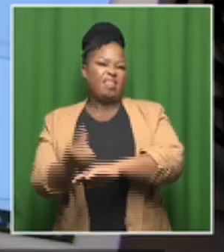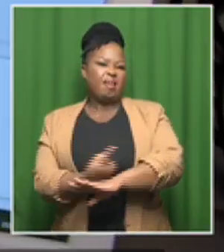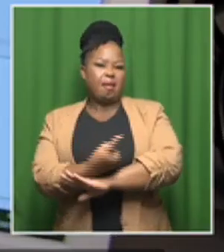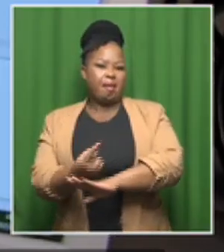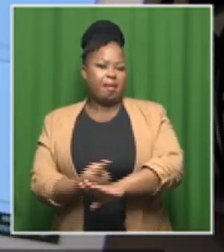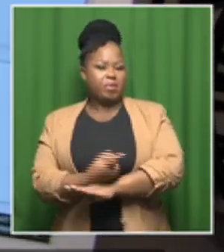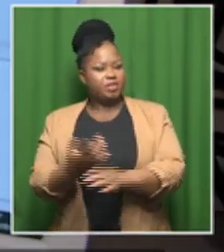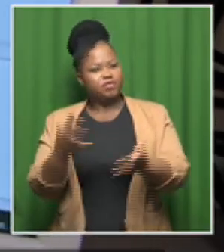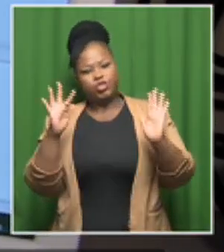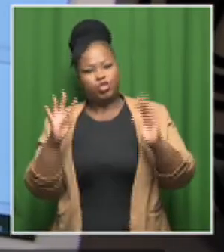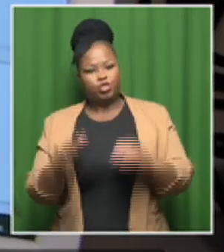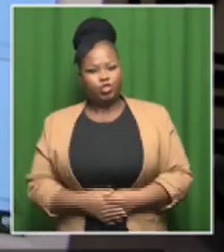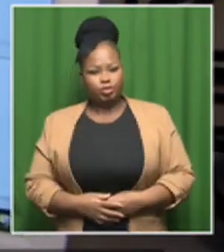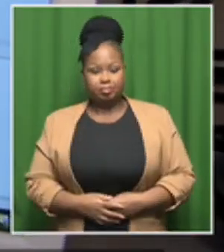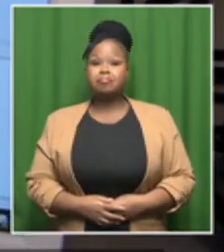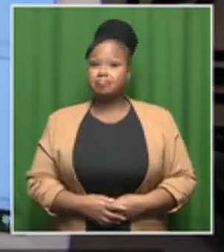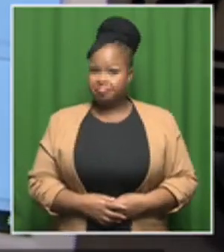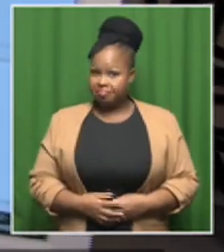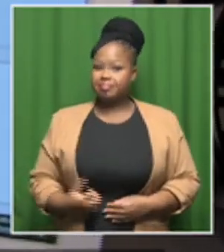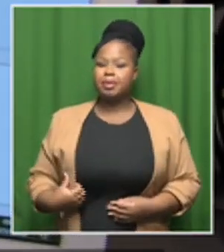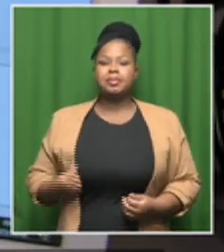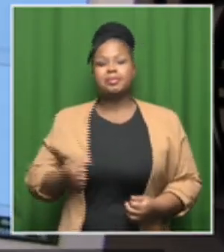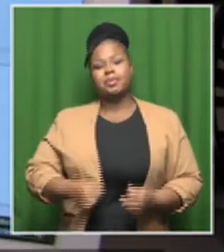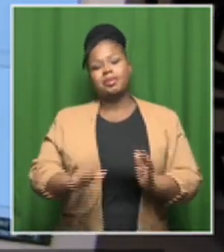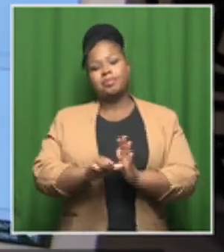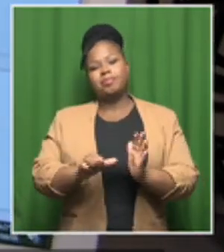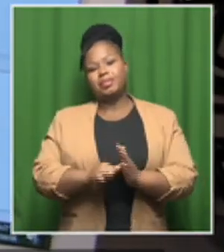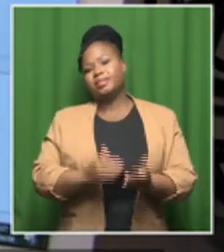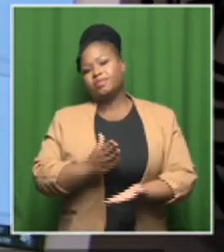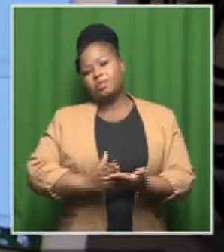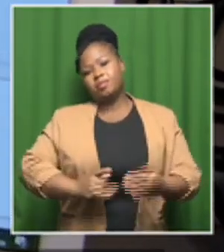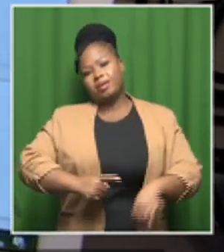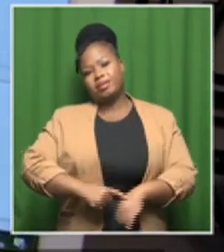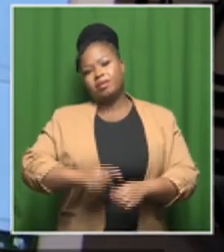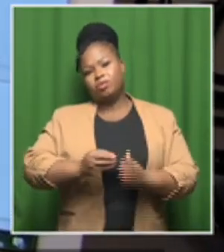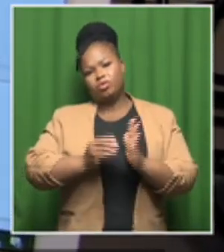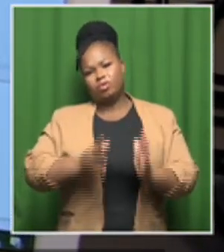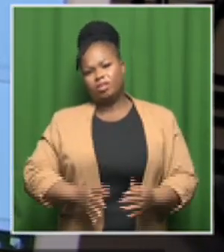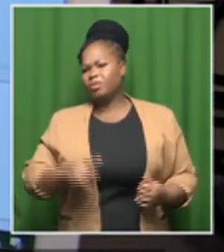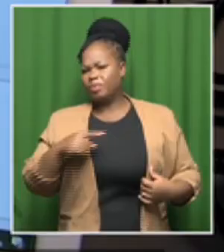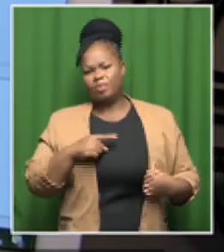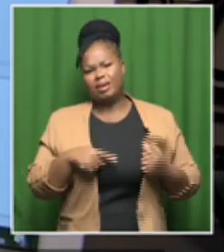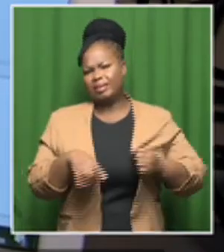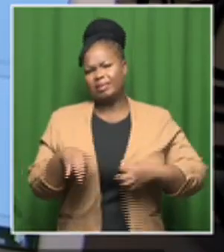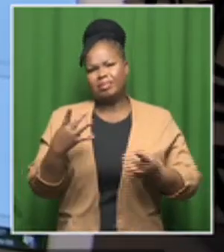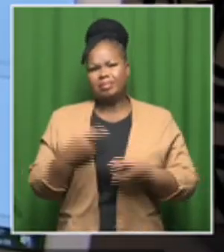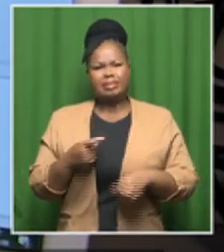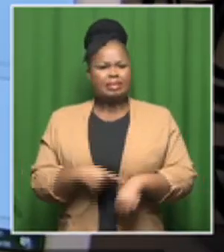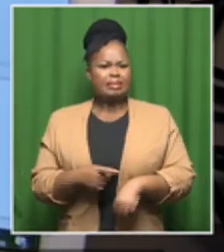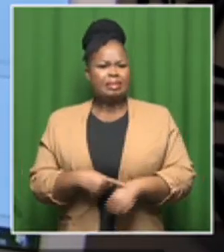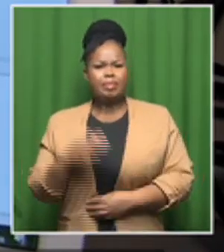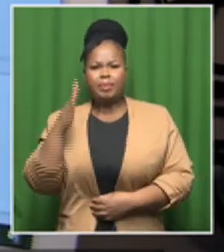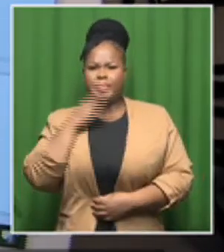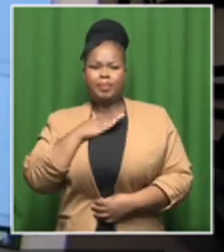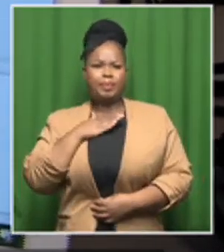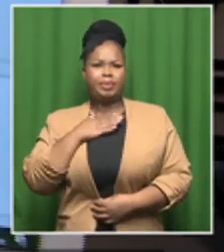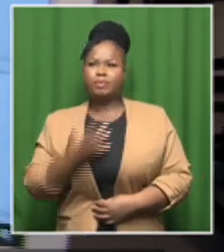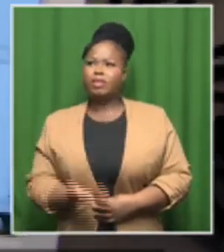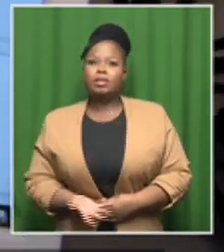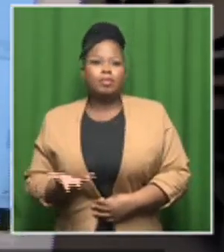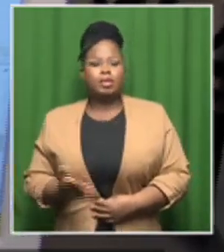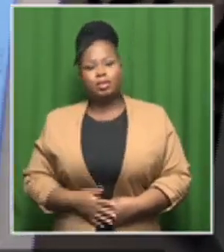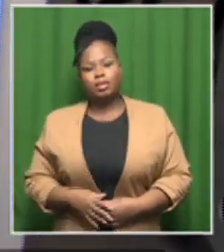hours. So which is very important for us who are part-time students, because we usually don't have the time to spend here. So